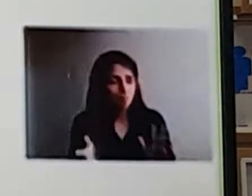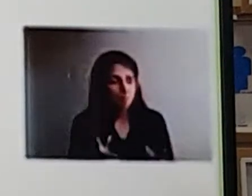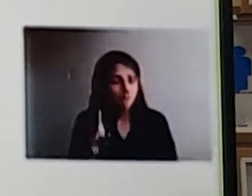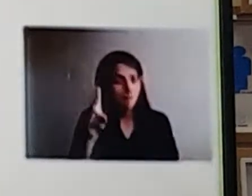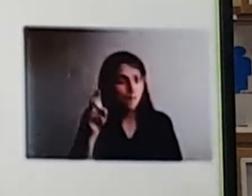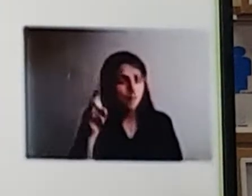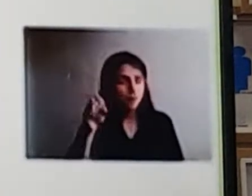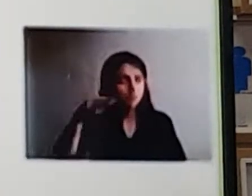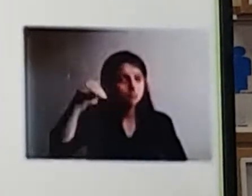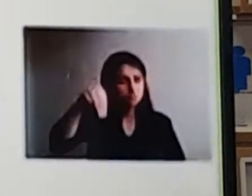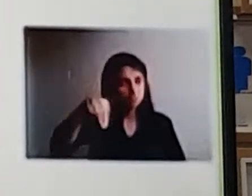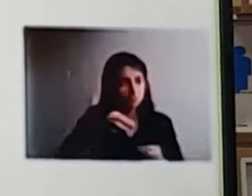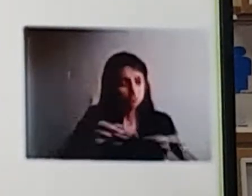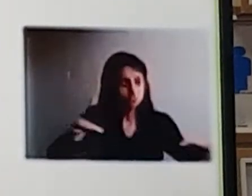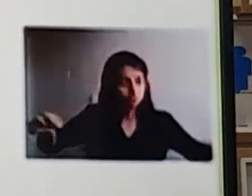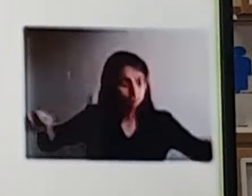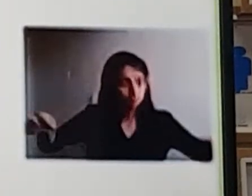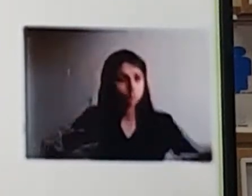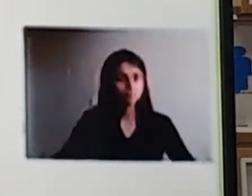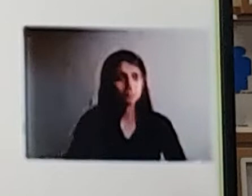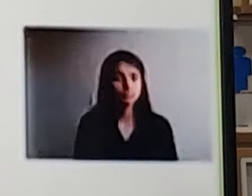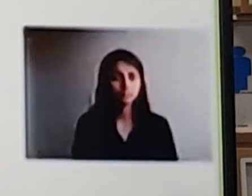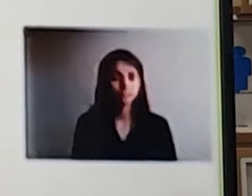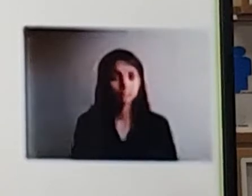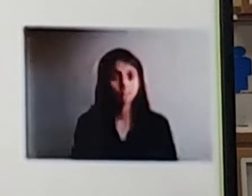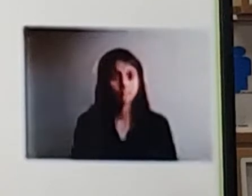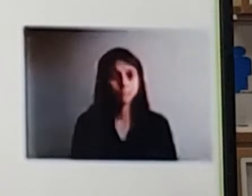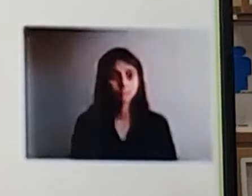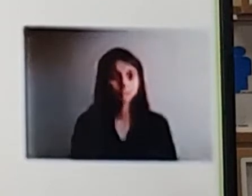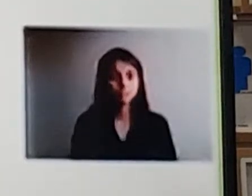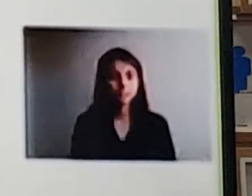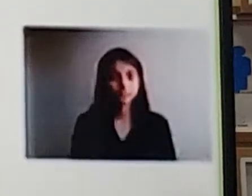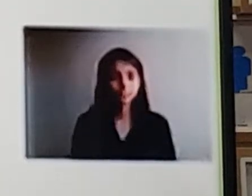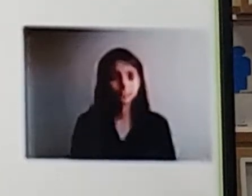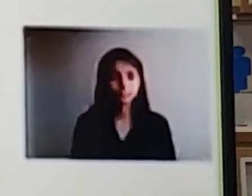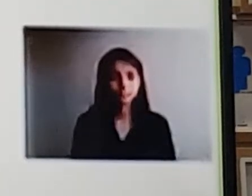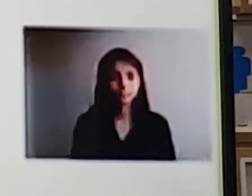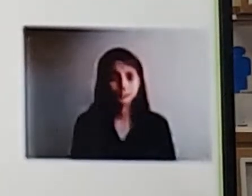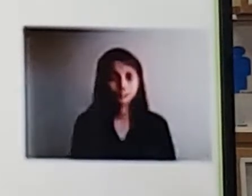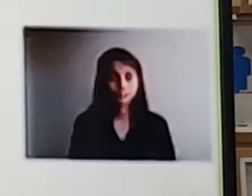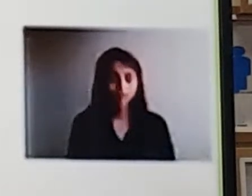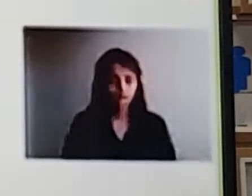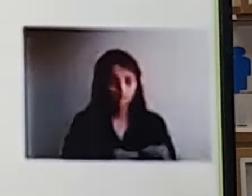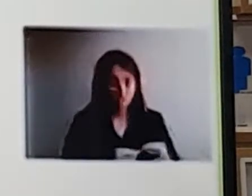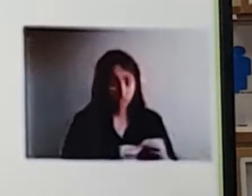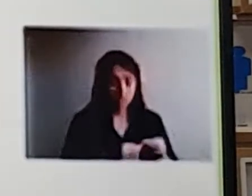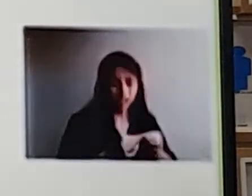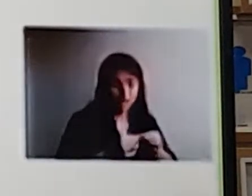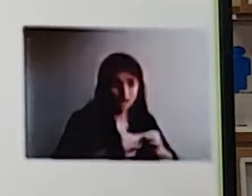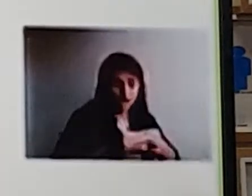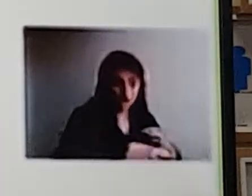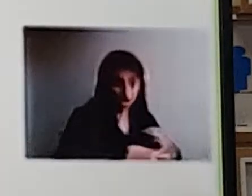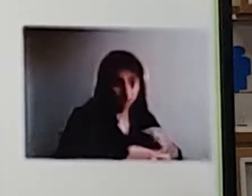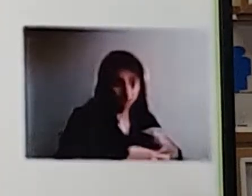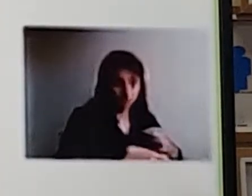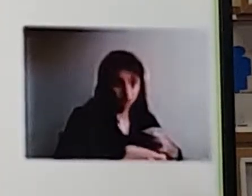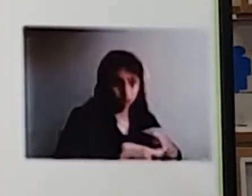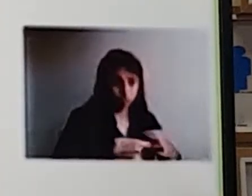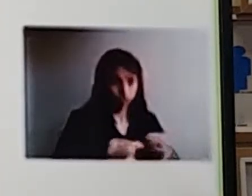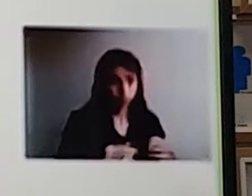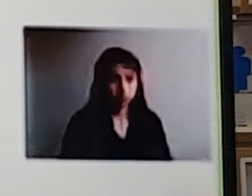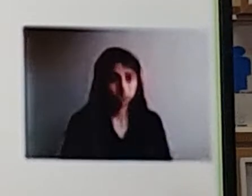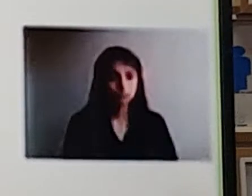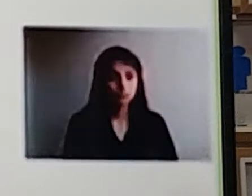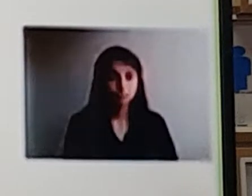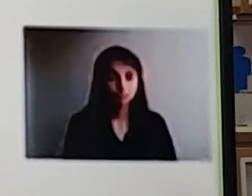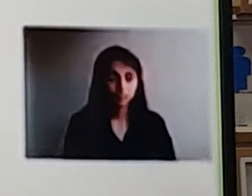And then they will take the height, the width. Width, as I said, it can be 1 meter because this is a small ramp.